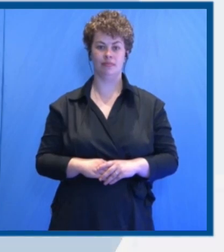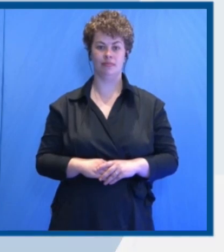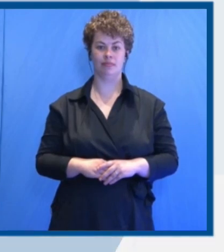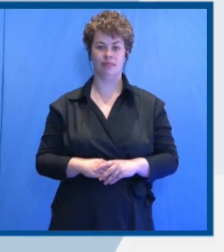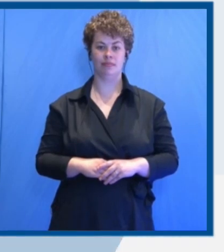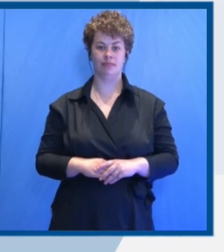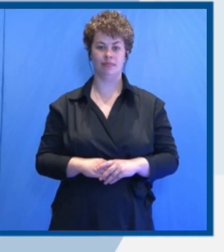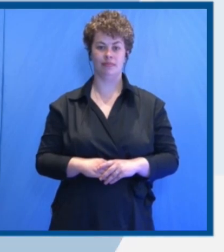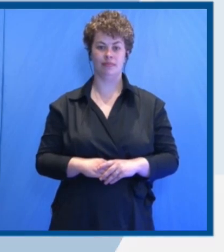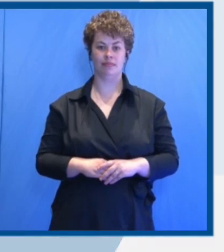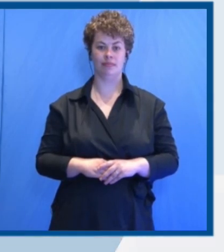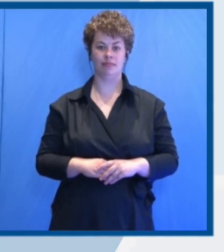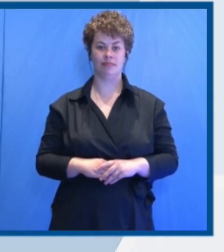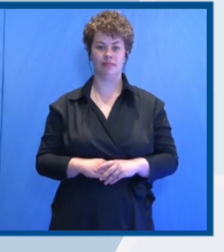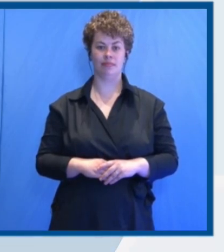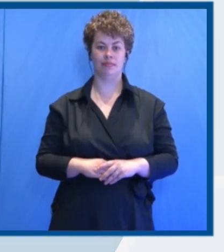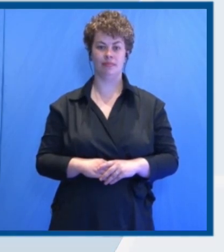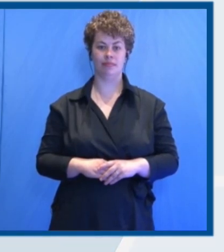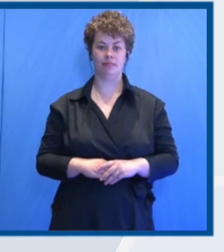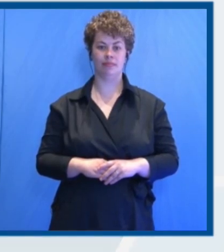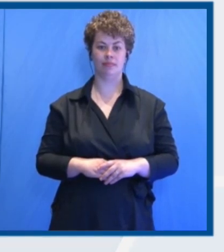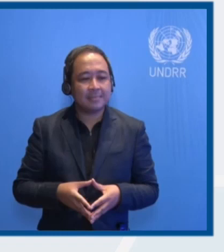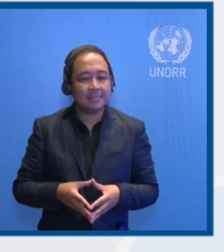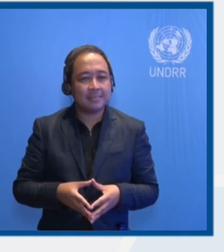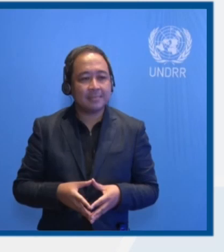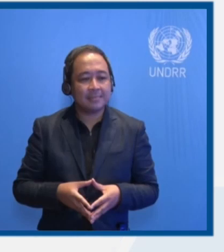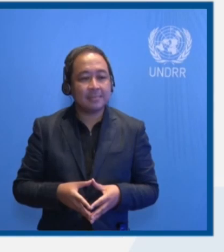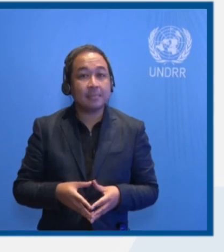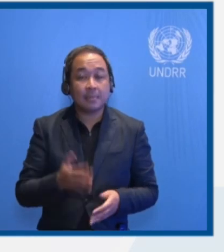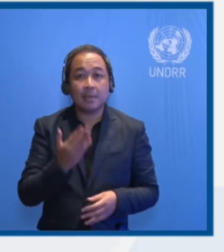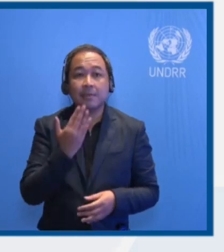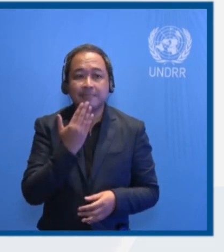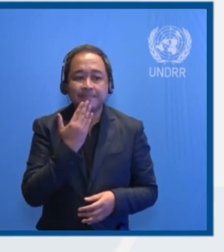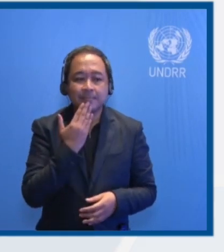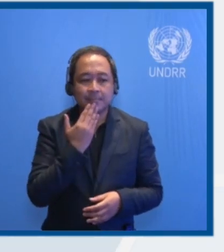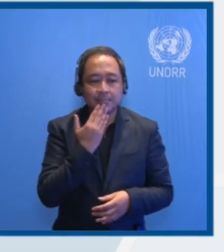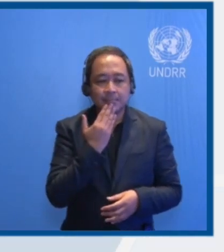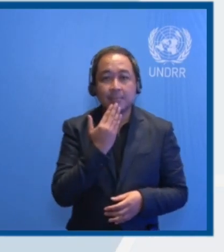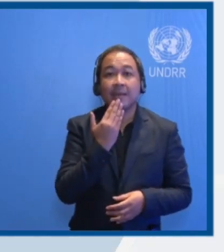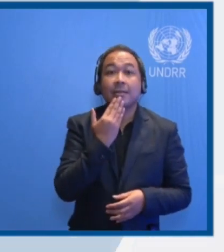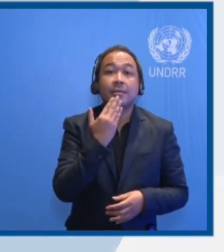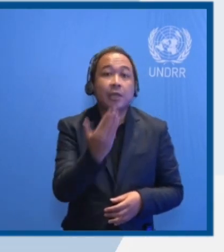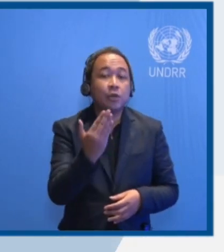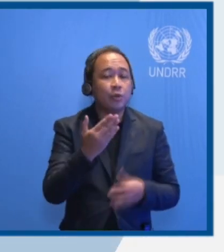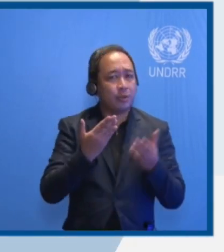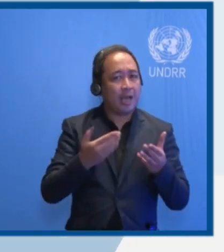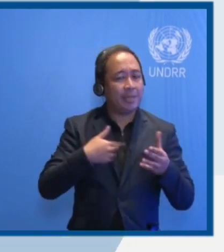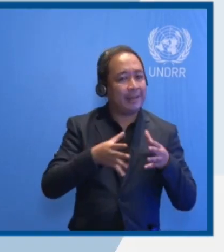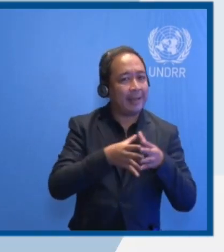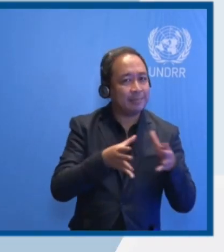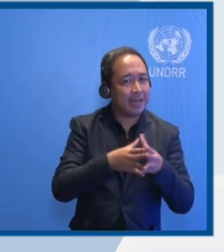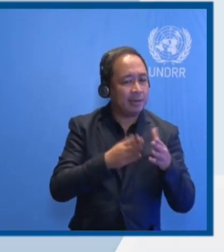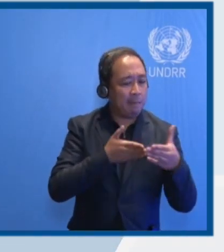Thank you. At this point, I just want to take us to discuss the barriers. So what are